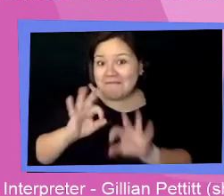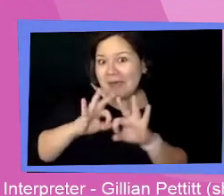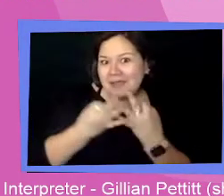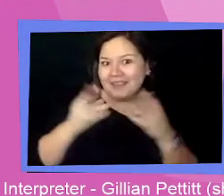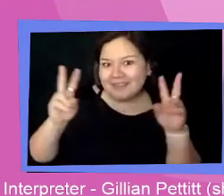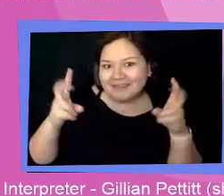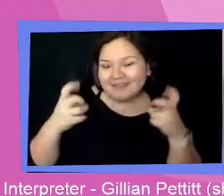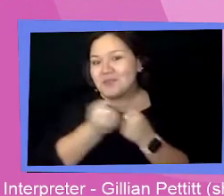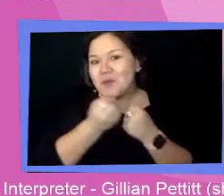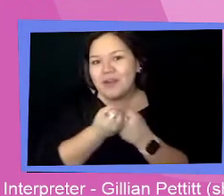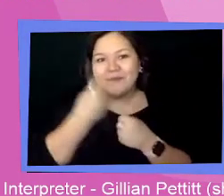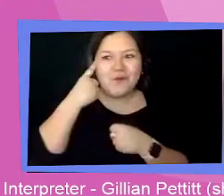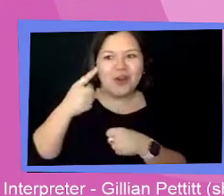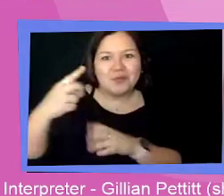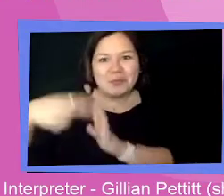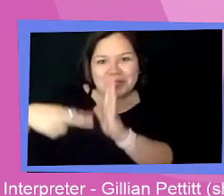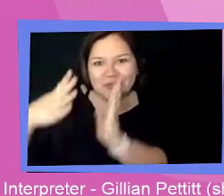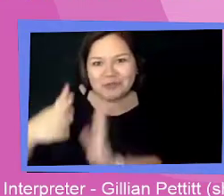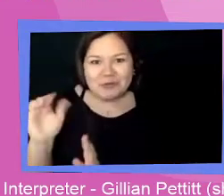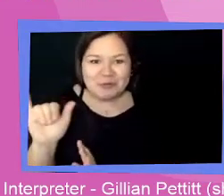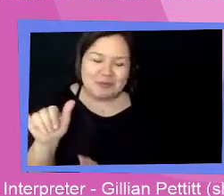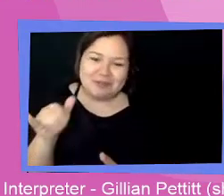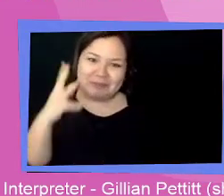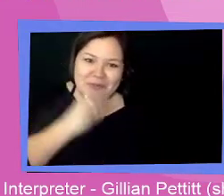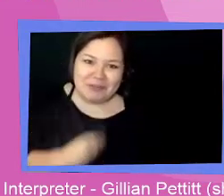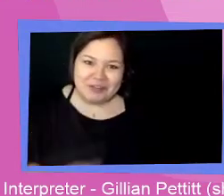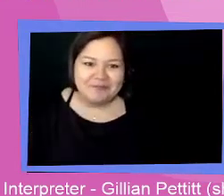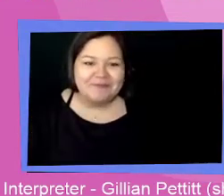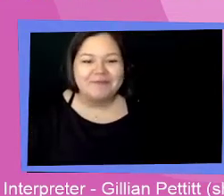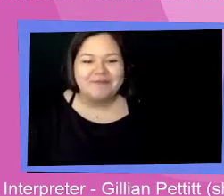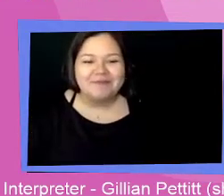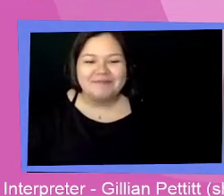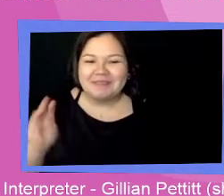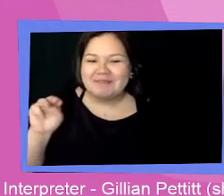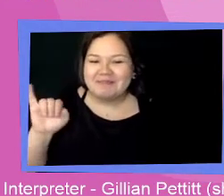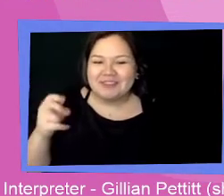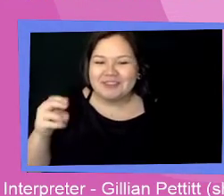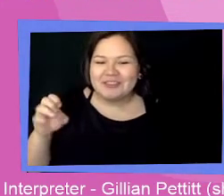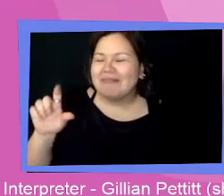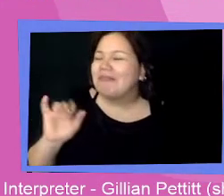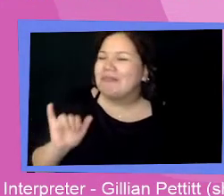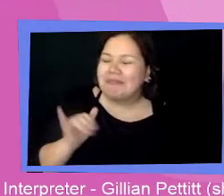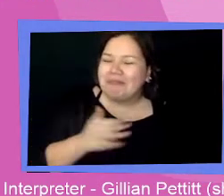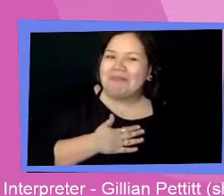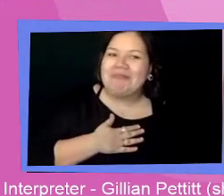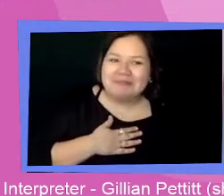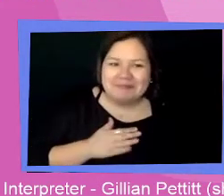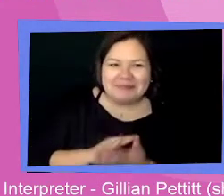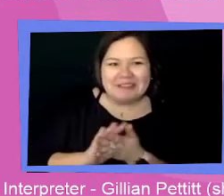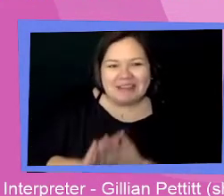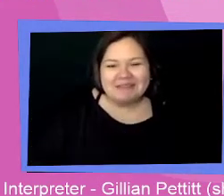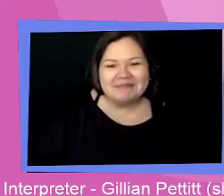which is beautiful. A very nice thing to say.